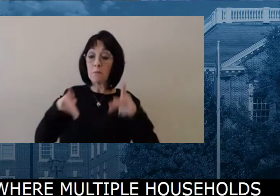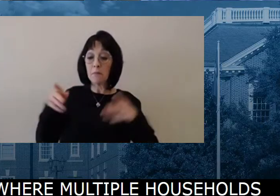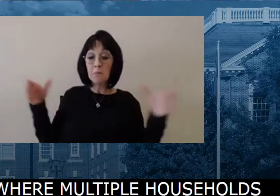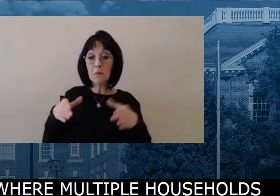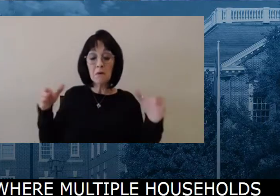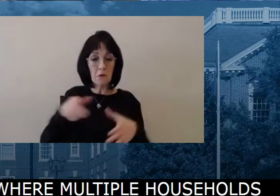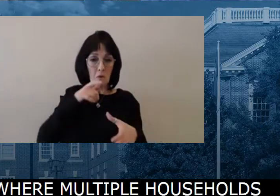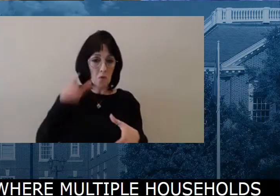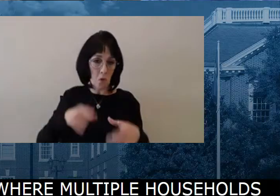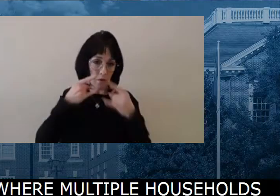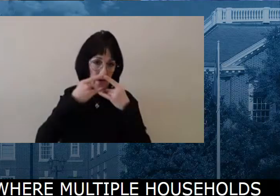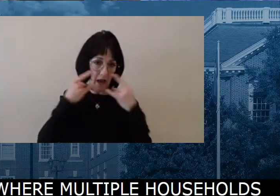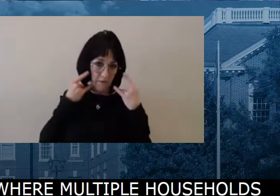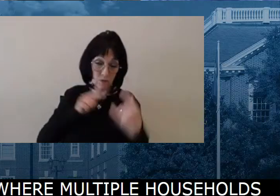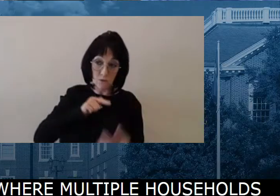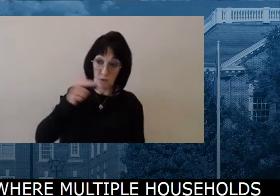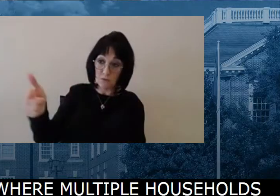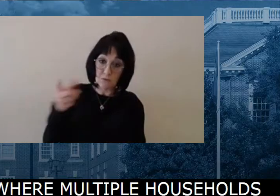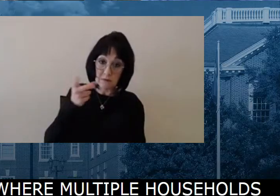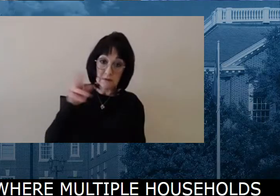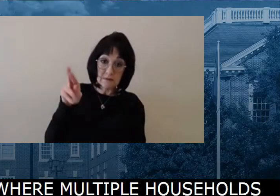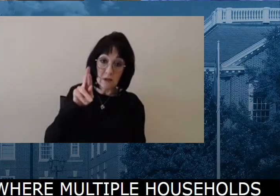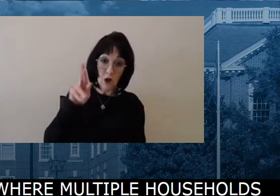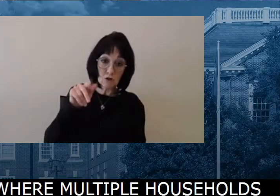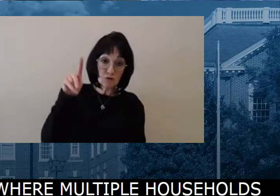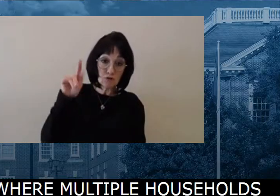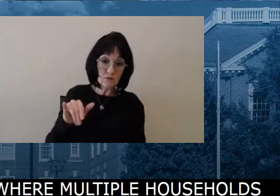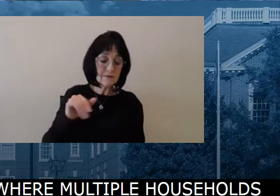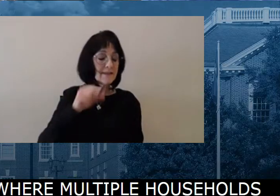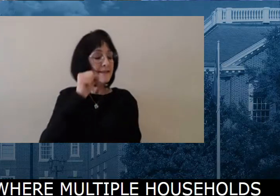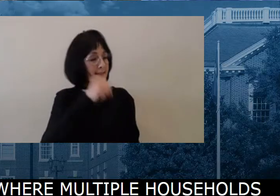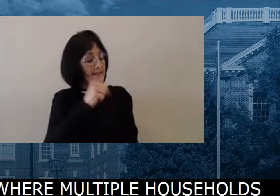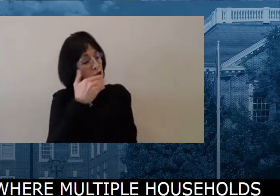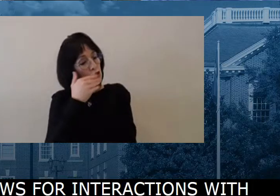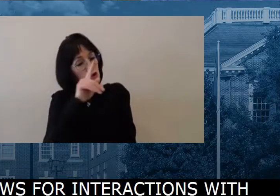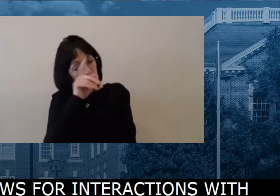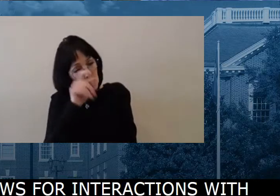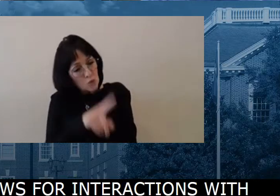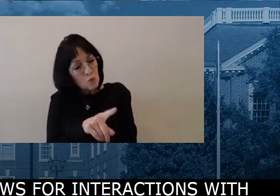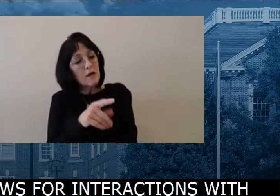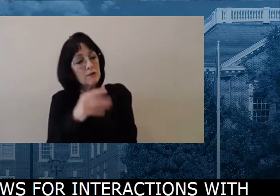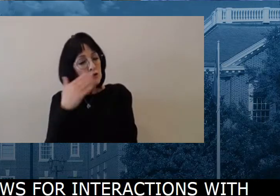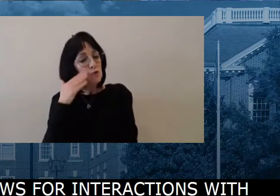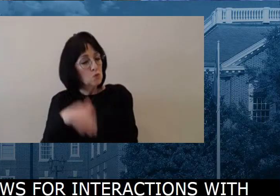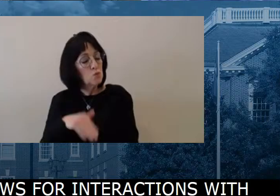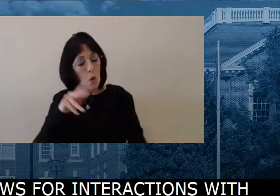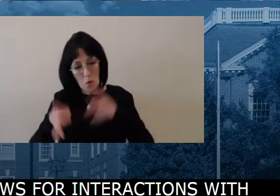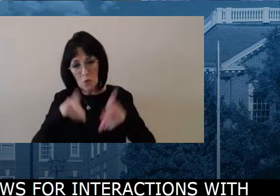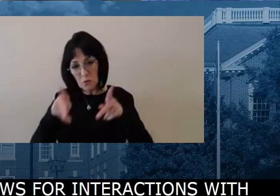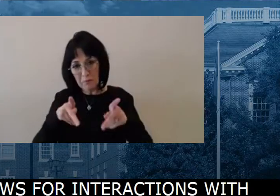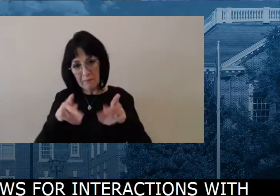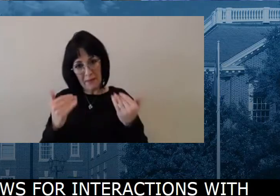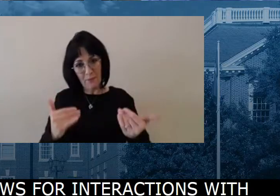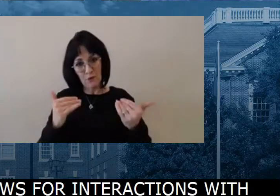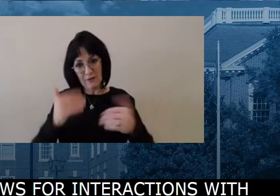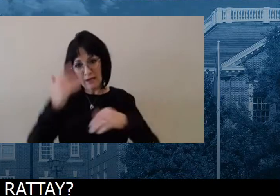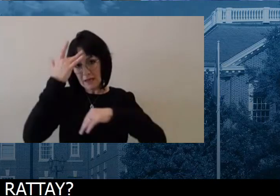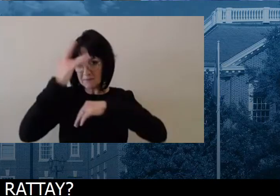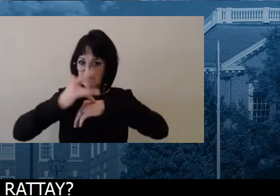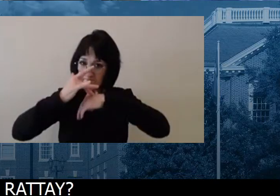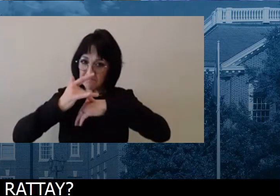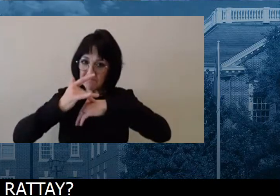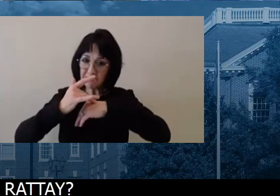Yeah, it is a great question. And we know there's a lot of interest in this right now. We know that approximately or a little more than 10%